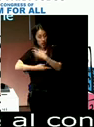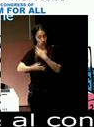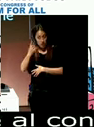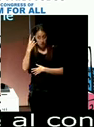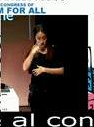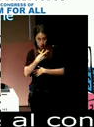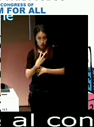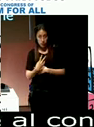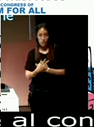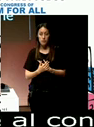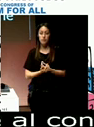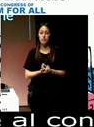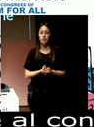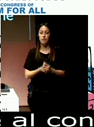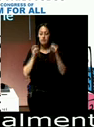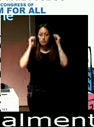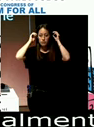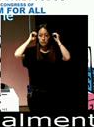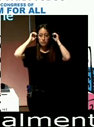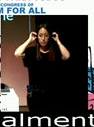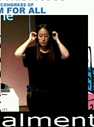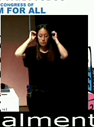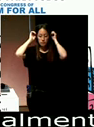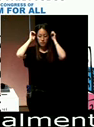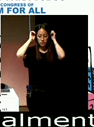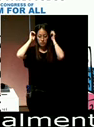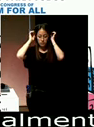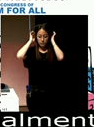The visually impaired or disabled people